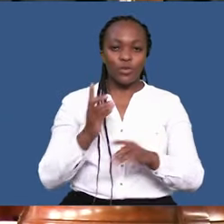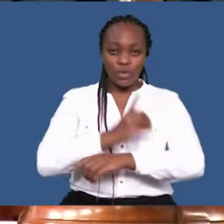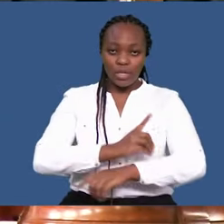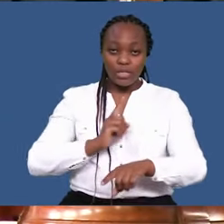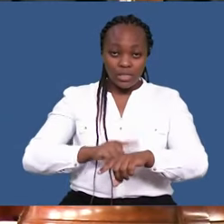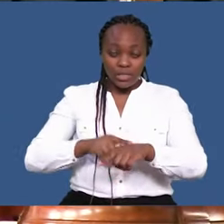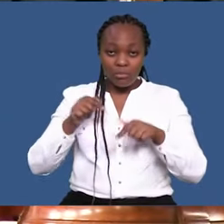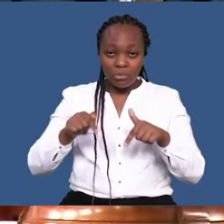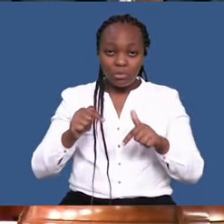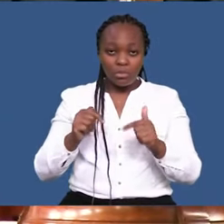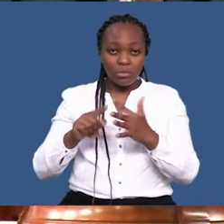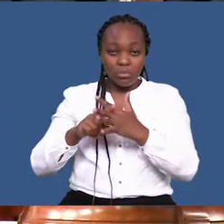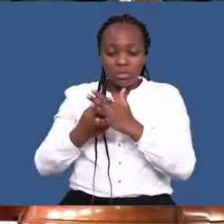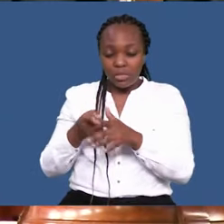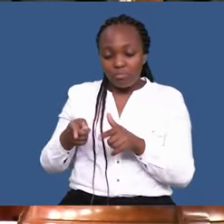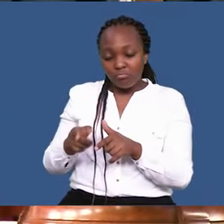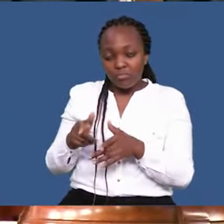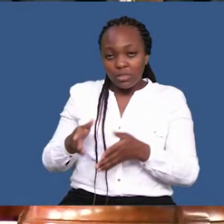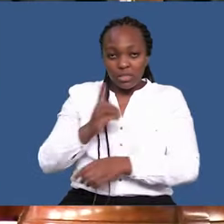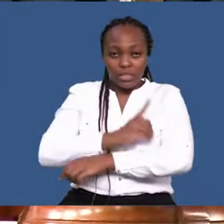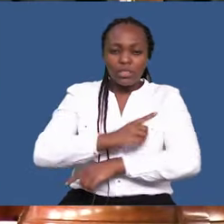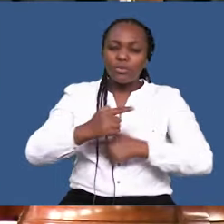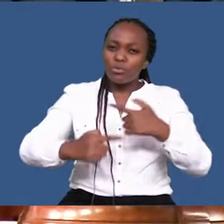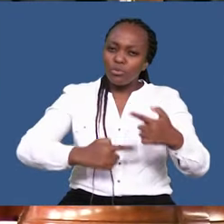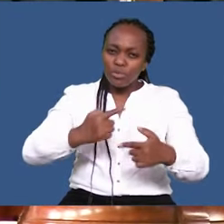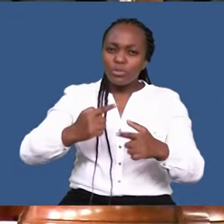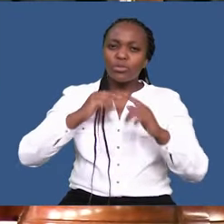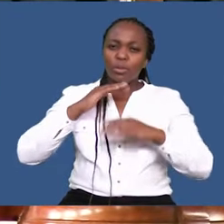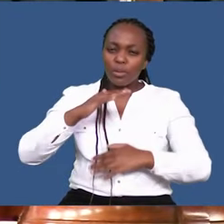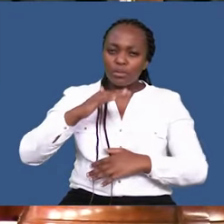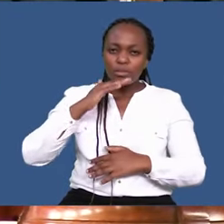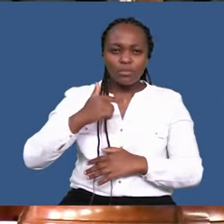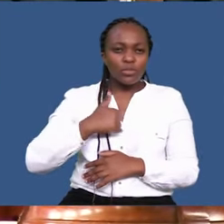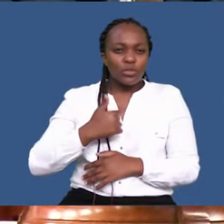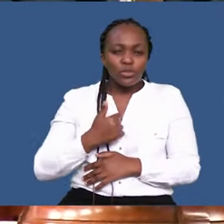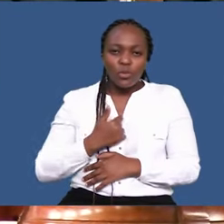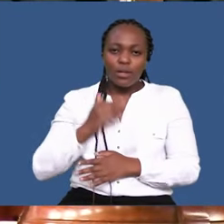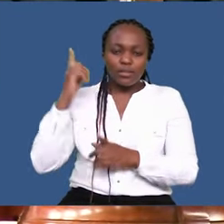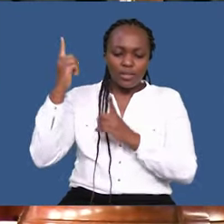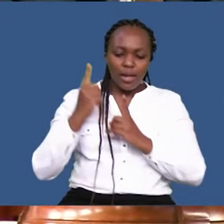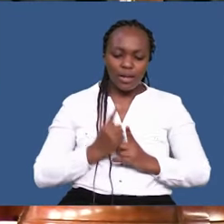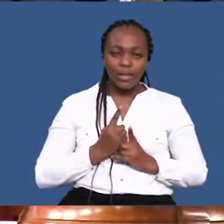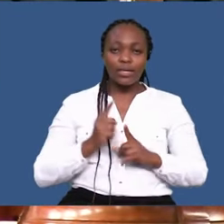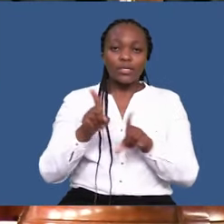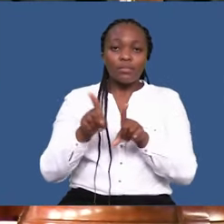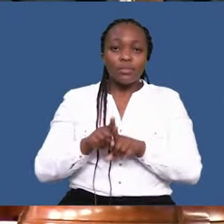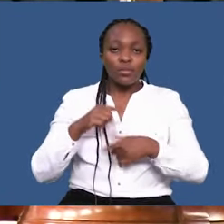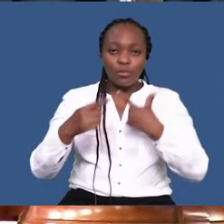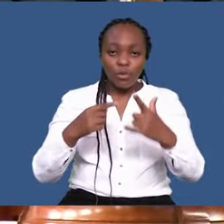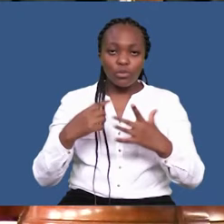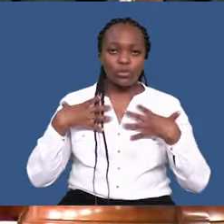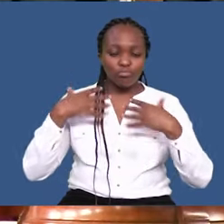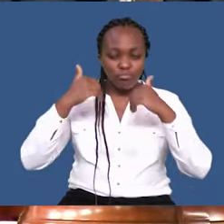we pray that you continue to minister to us, continue to strengthen us, and continue to guide